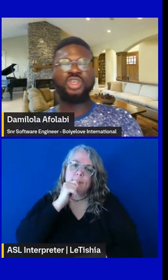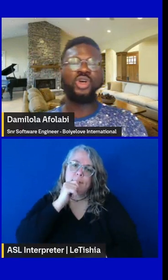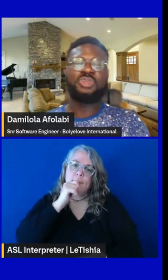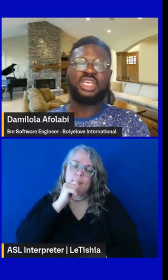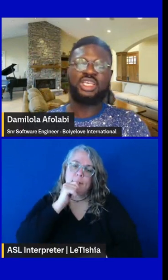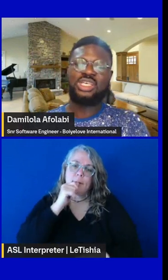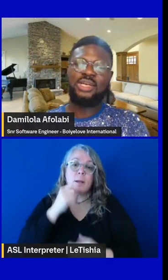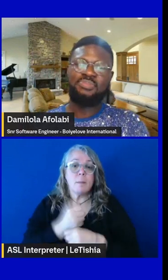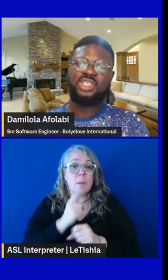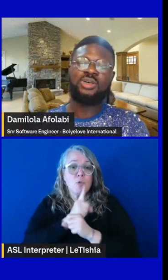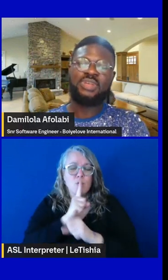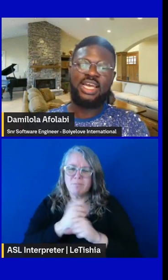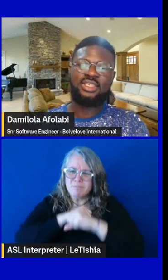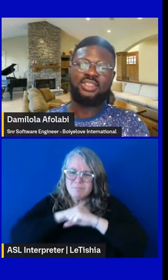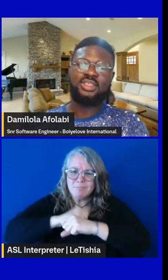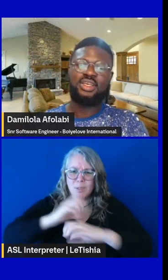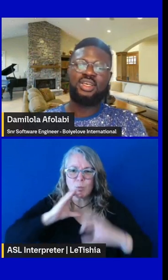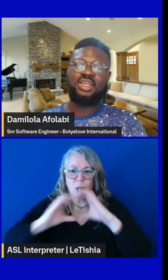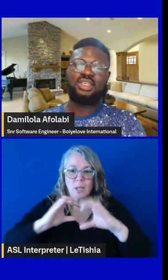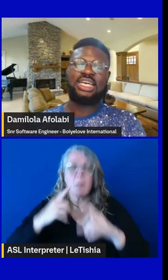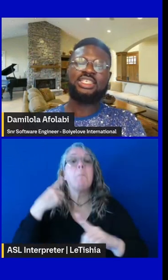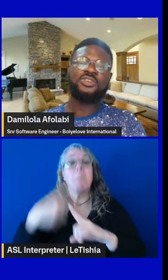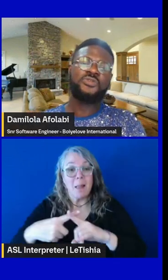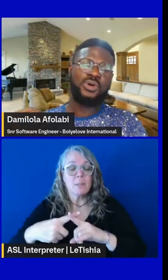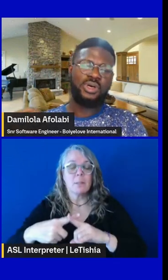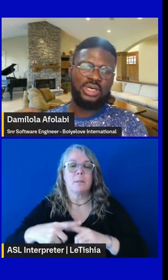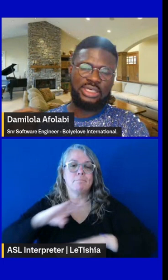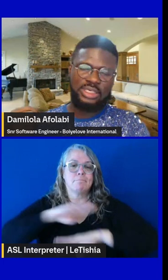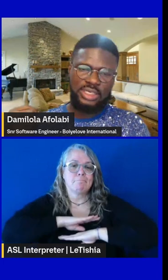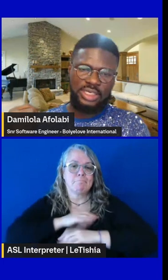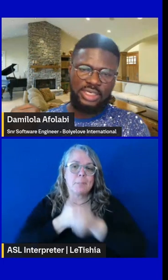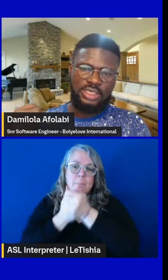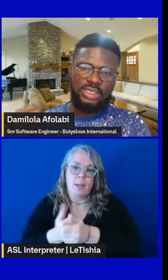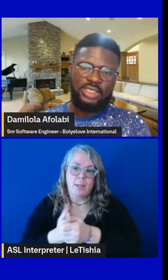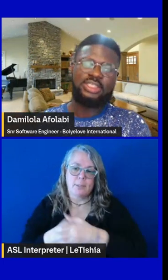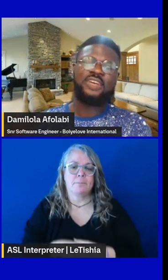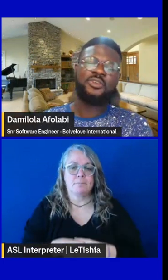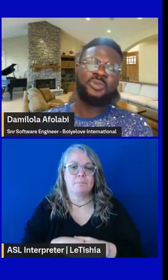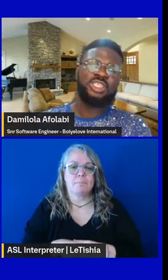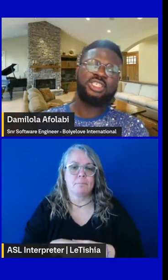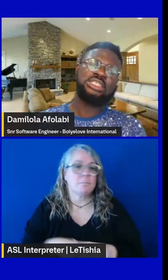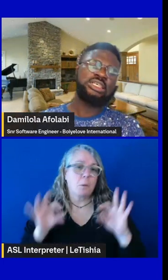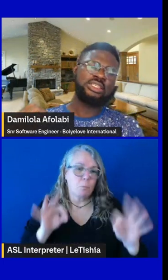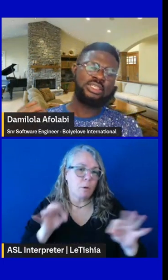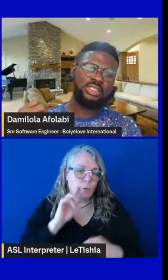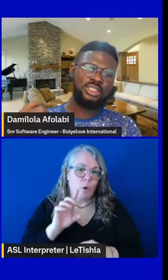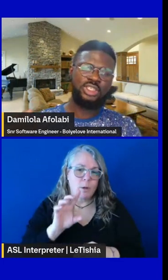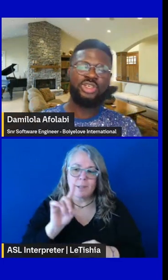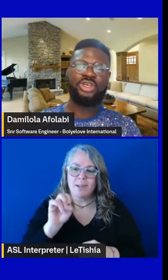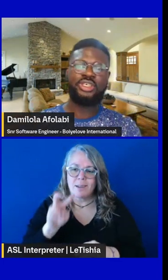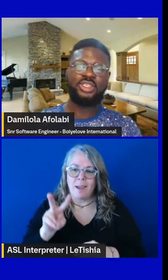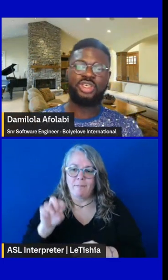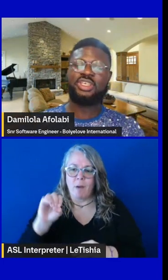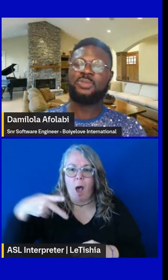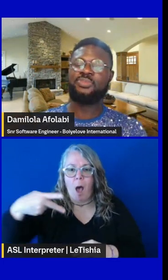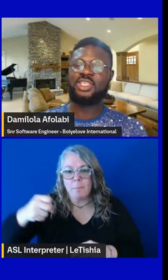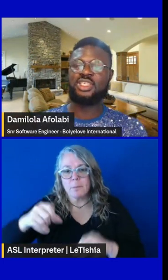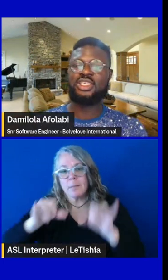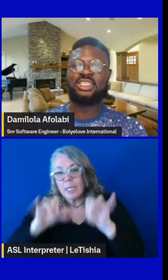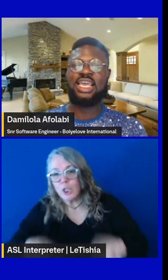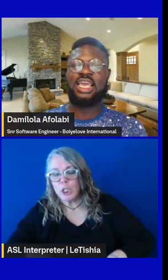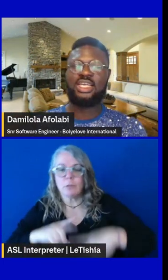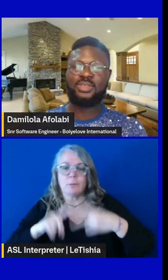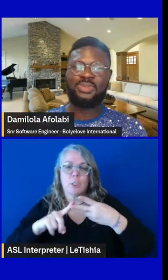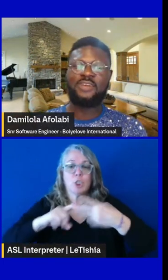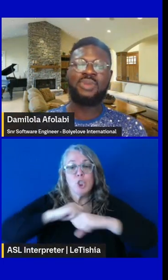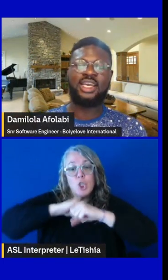ensure secure communication, and meet compliance. It's ideal for DevOps engineers, security